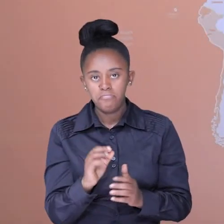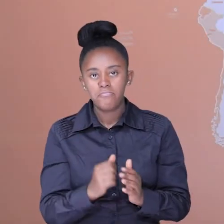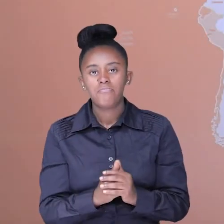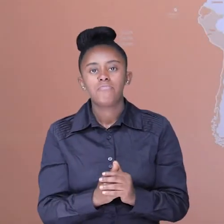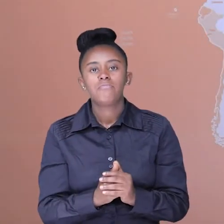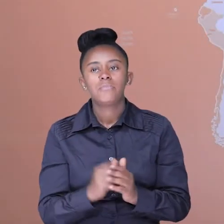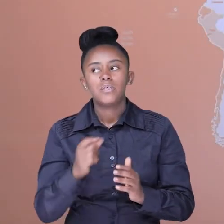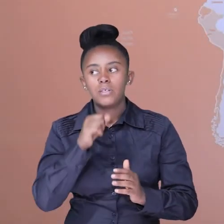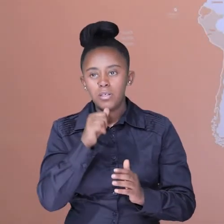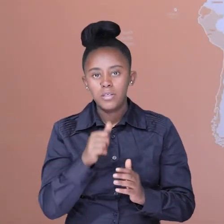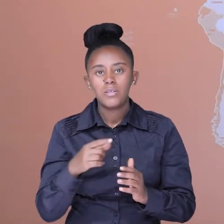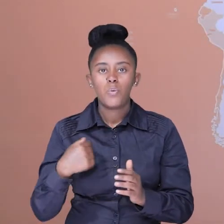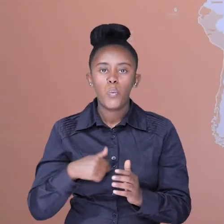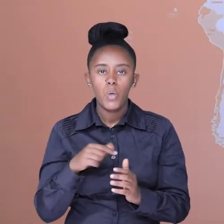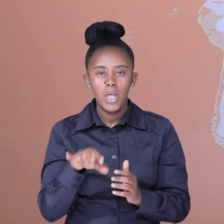Unless